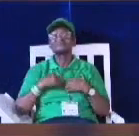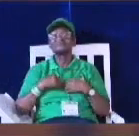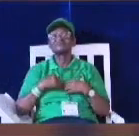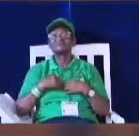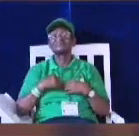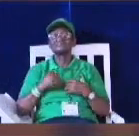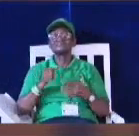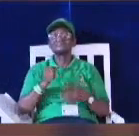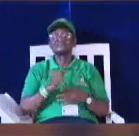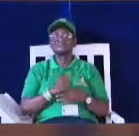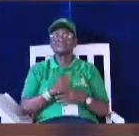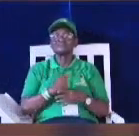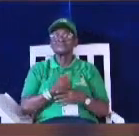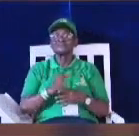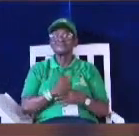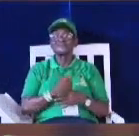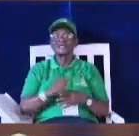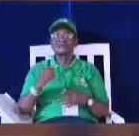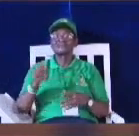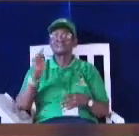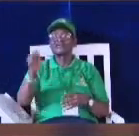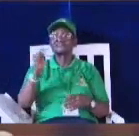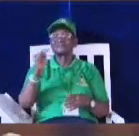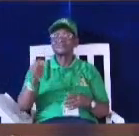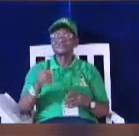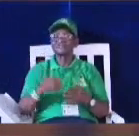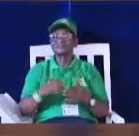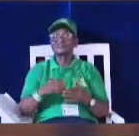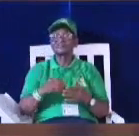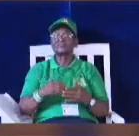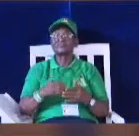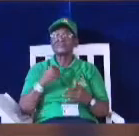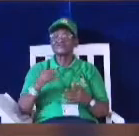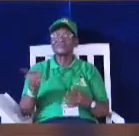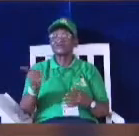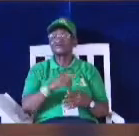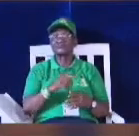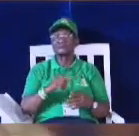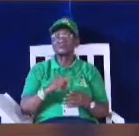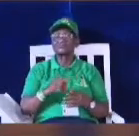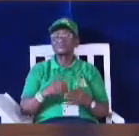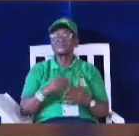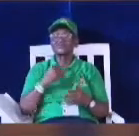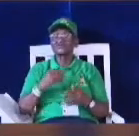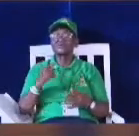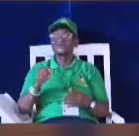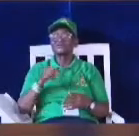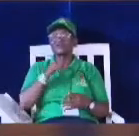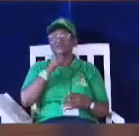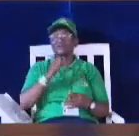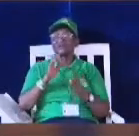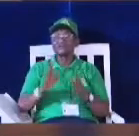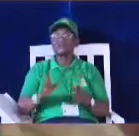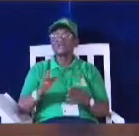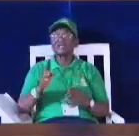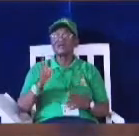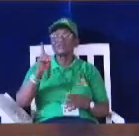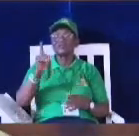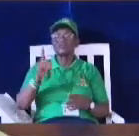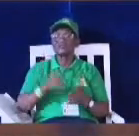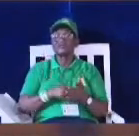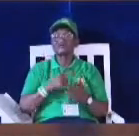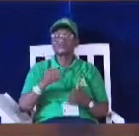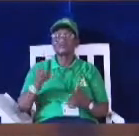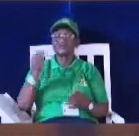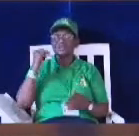And I've shared the testimony with you before. The older ones were there when we were in the very, very first